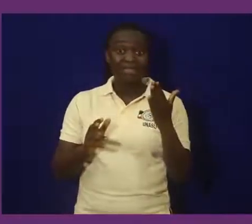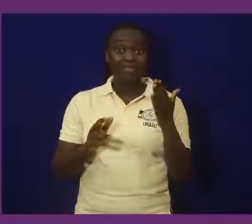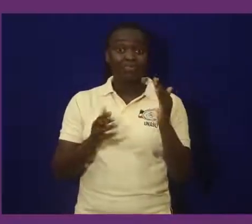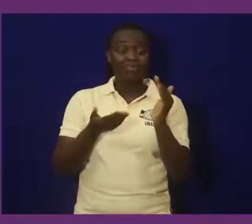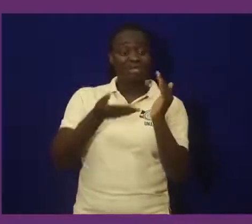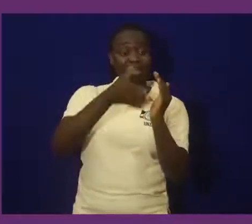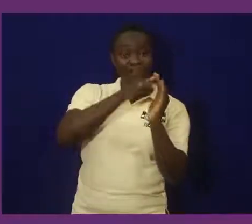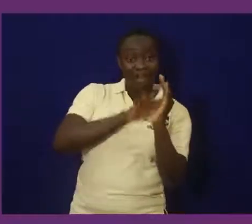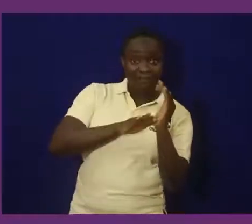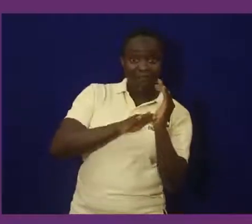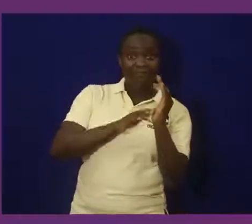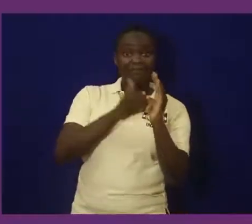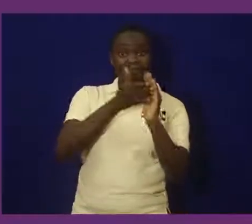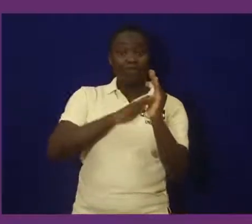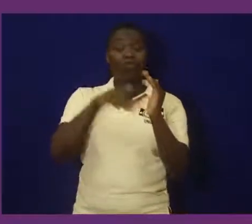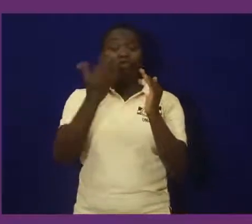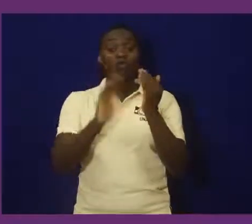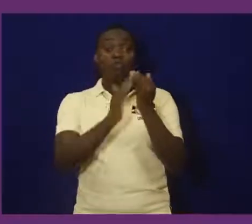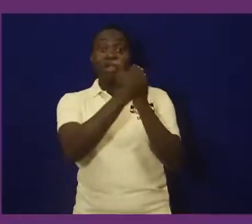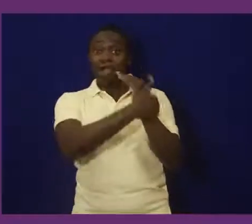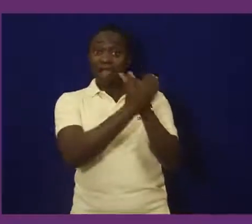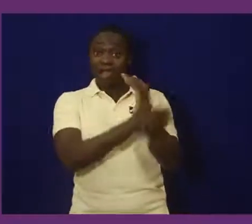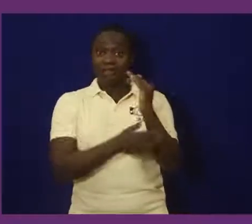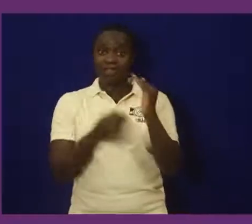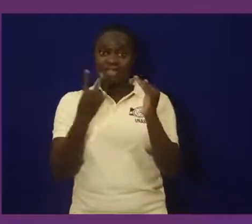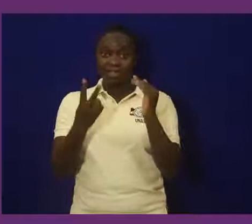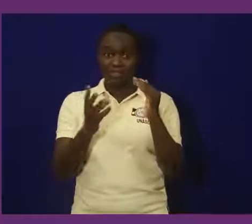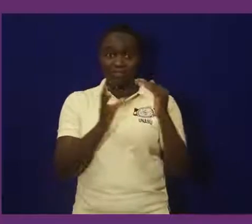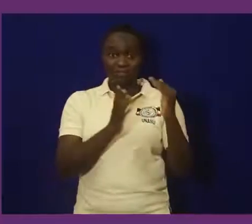Two types of curved mirrors.